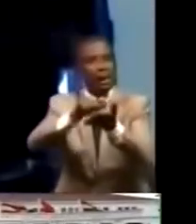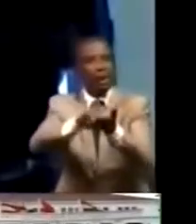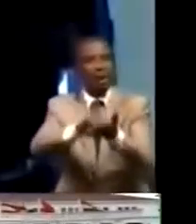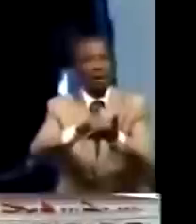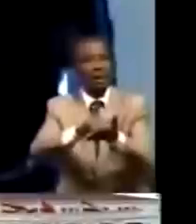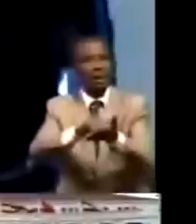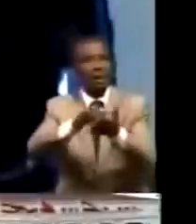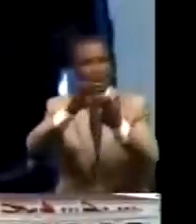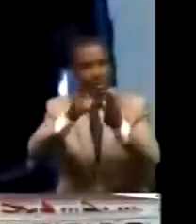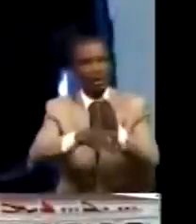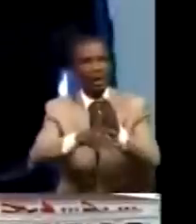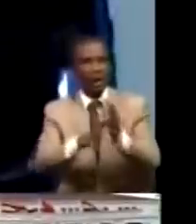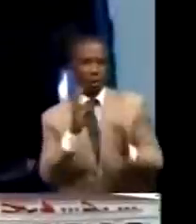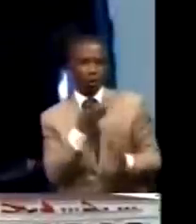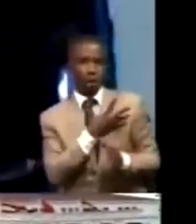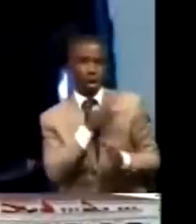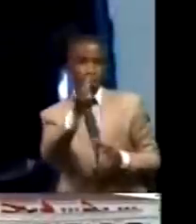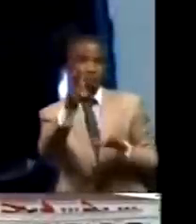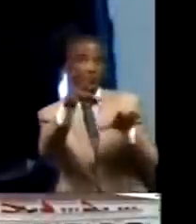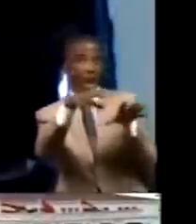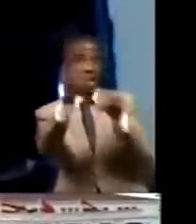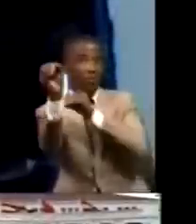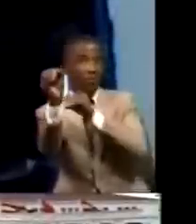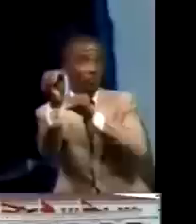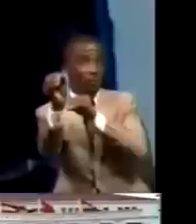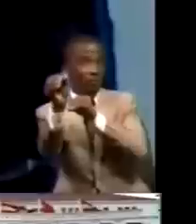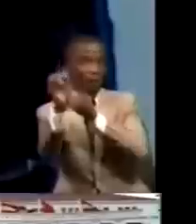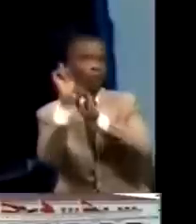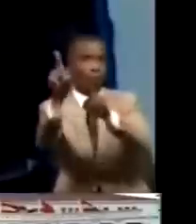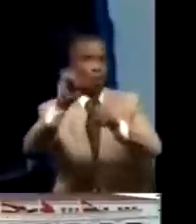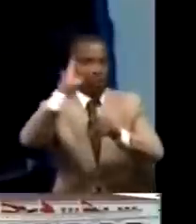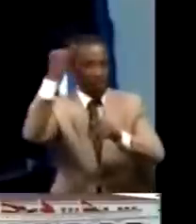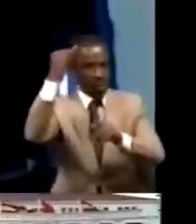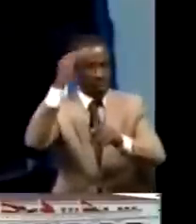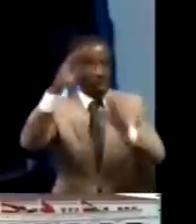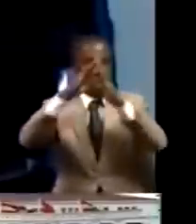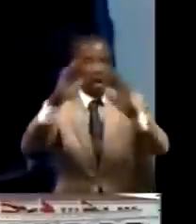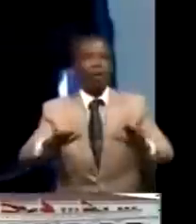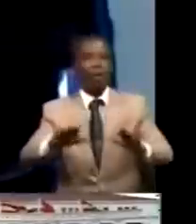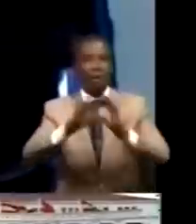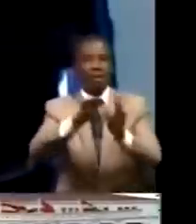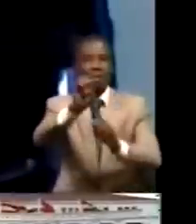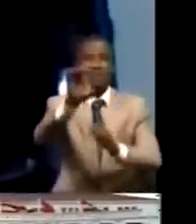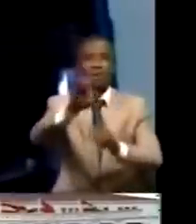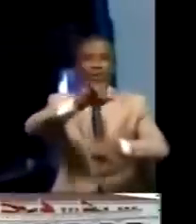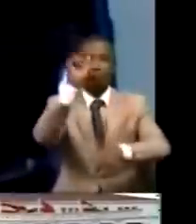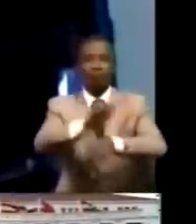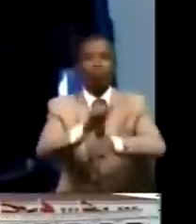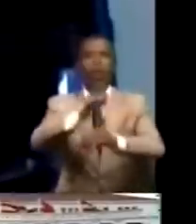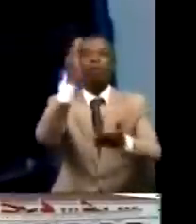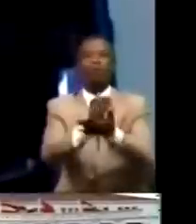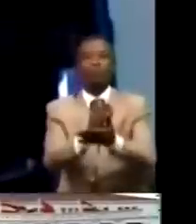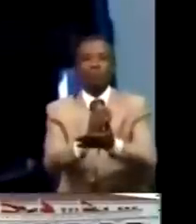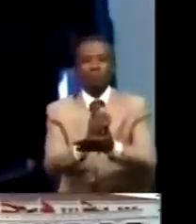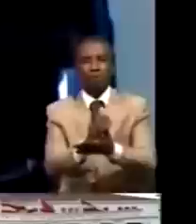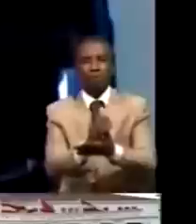So long as he left, the functions of the representatives could not continue, because the other 2 would not have the